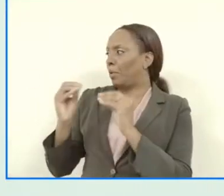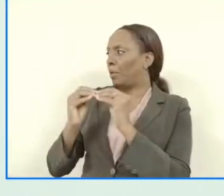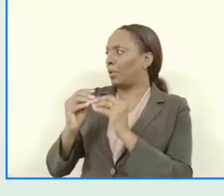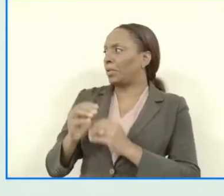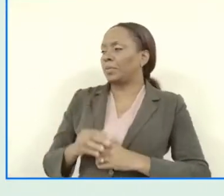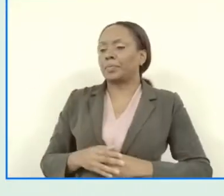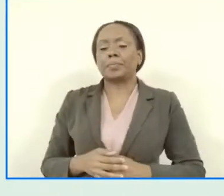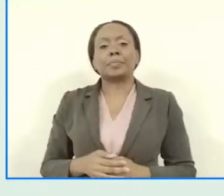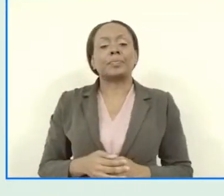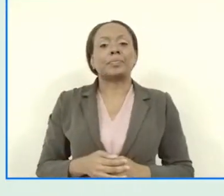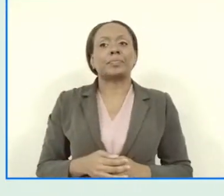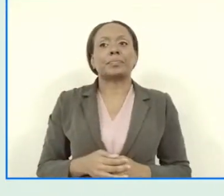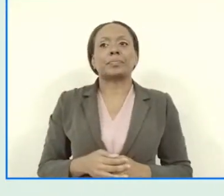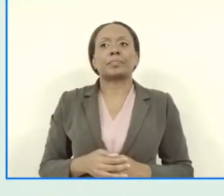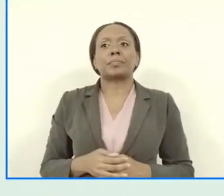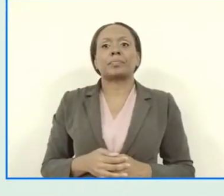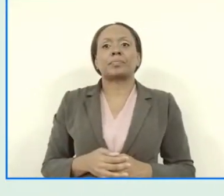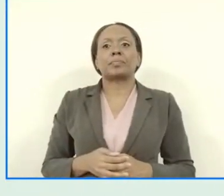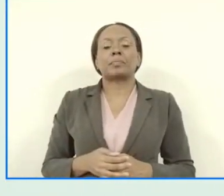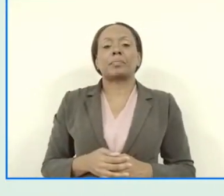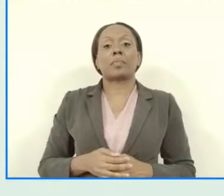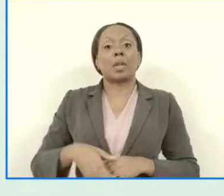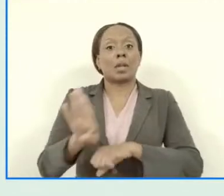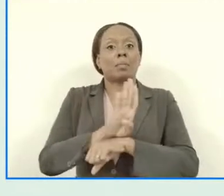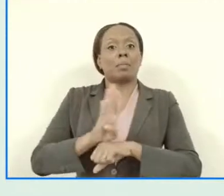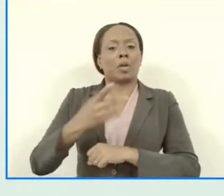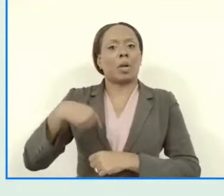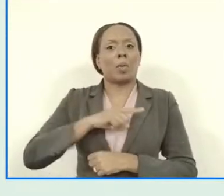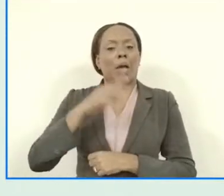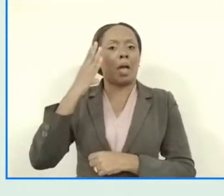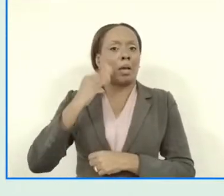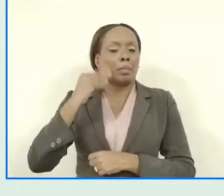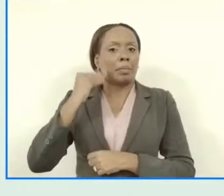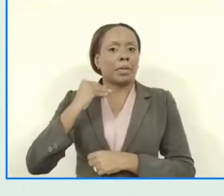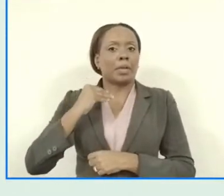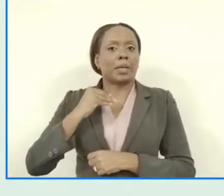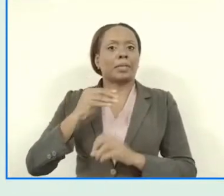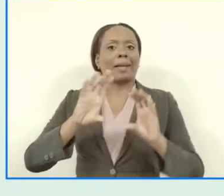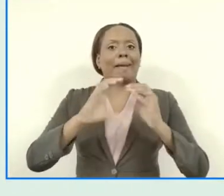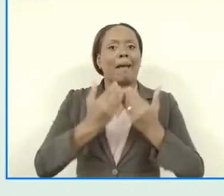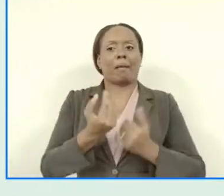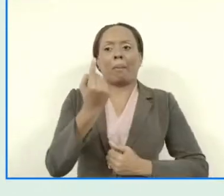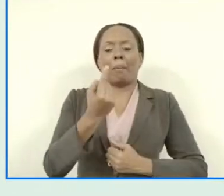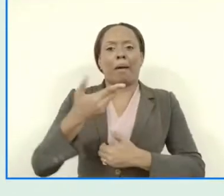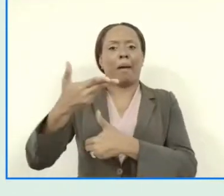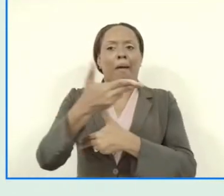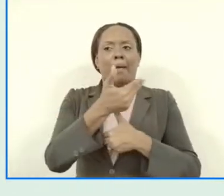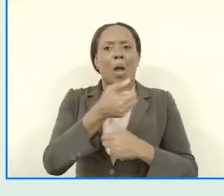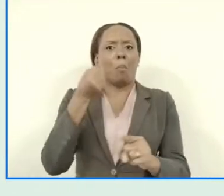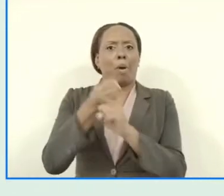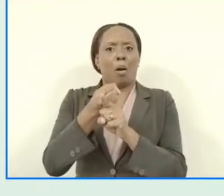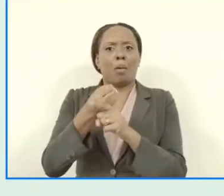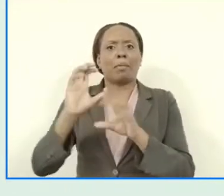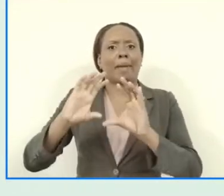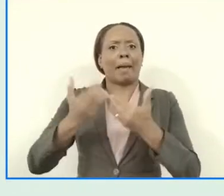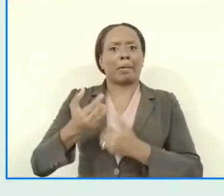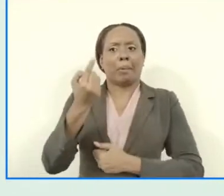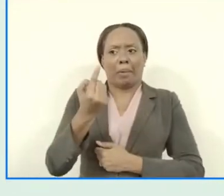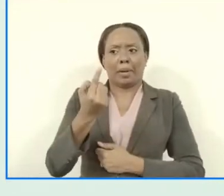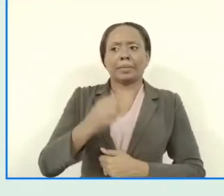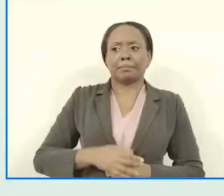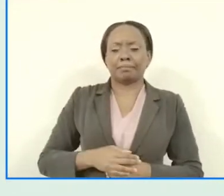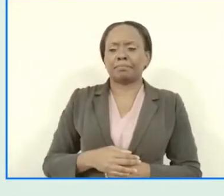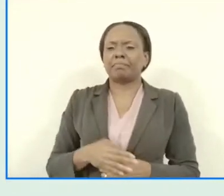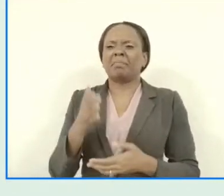Barbados, we went through a Category 1 hurricane. We were hit by Category 1 hurricane, and we sustained a fair amount